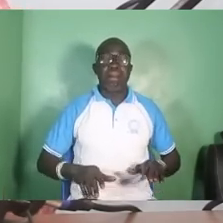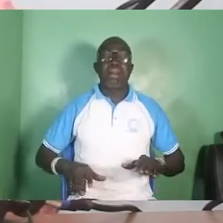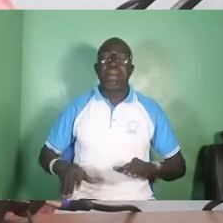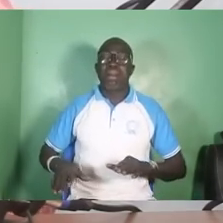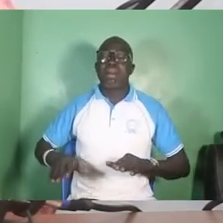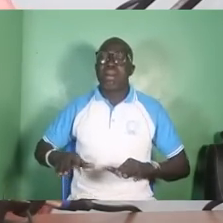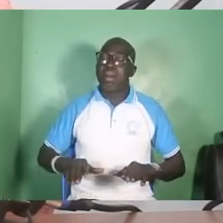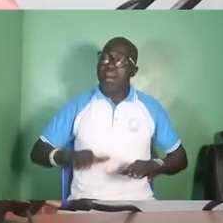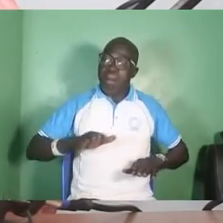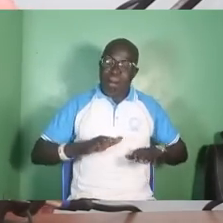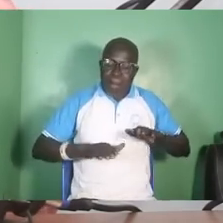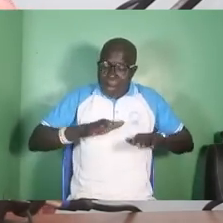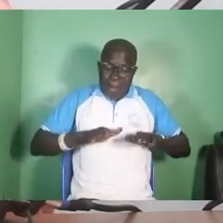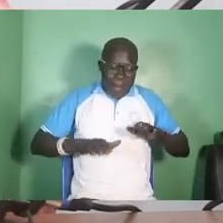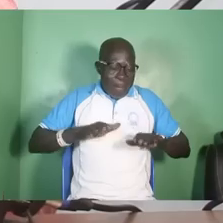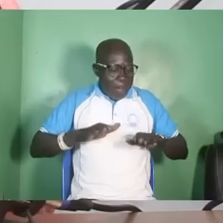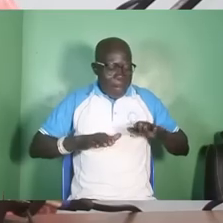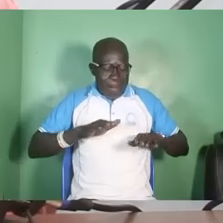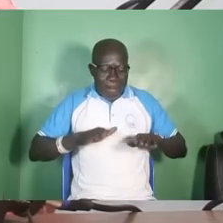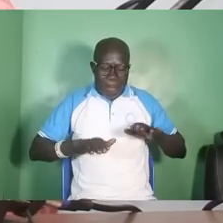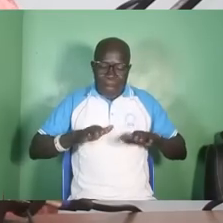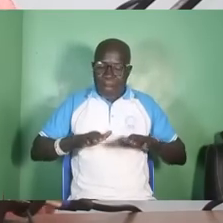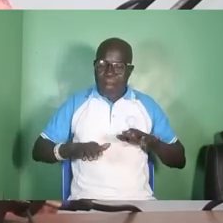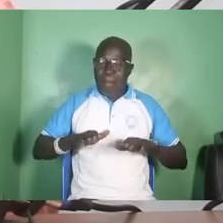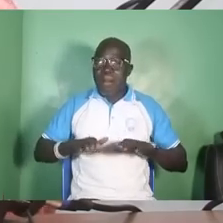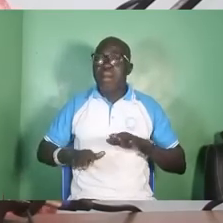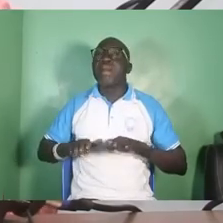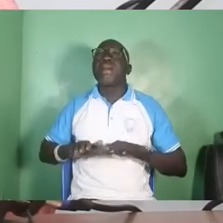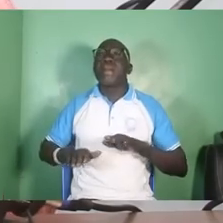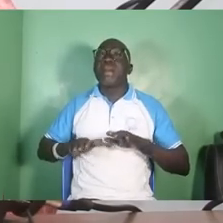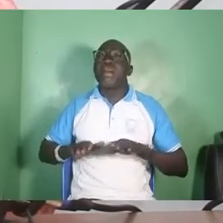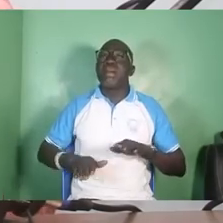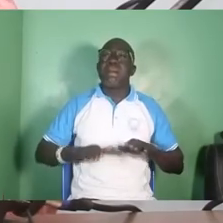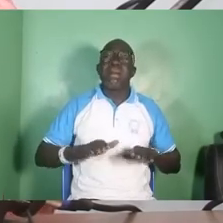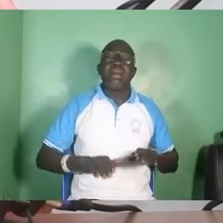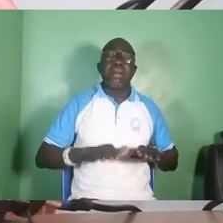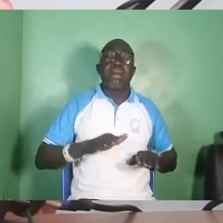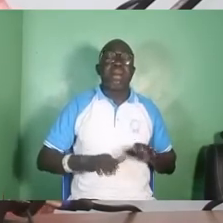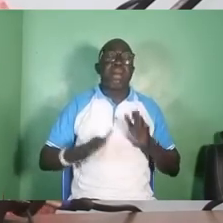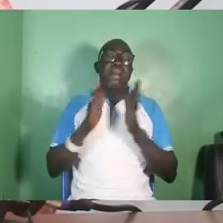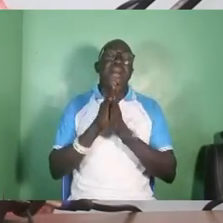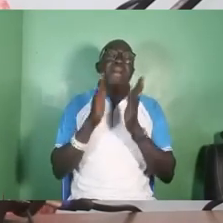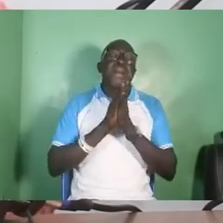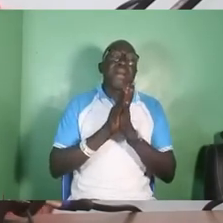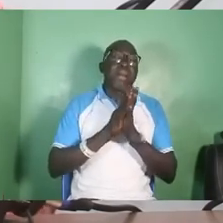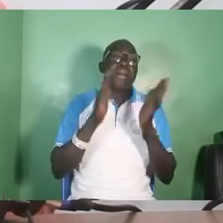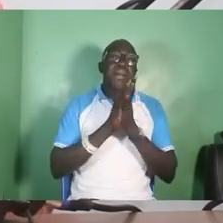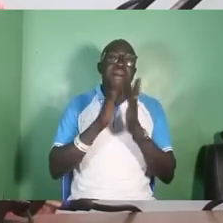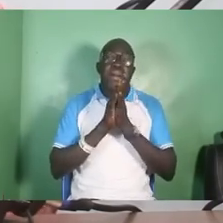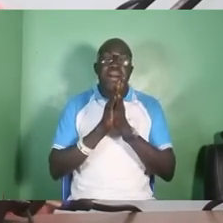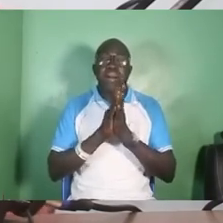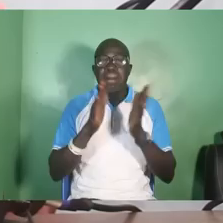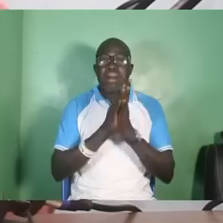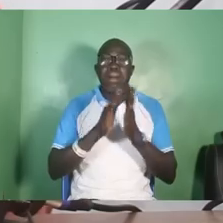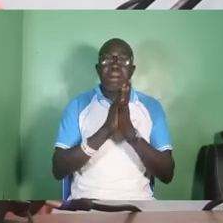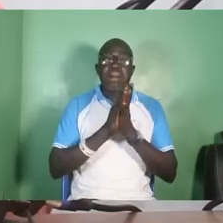se baba owo re kan mi owo iya no re owo re kan mi owo aye mi